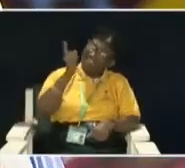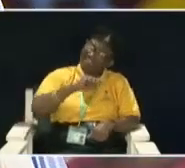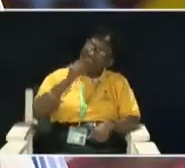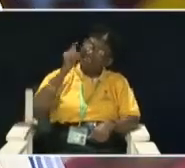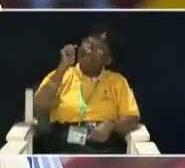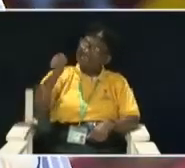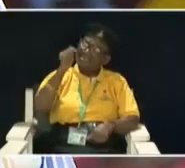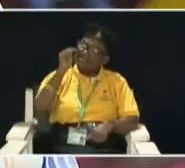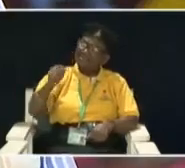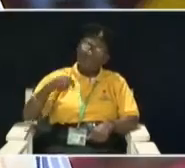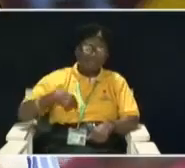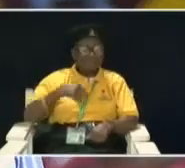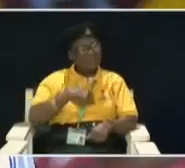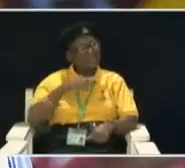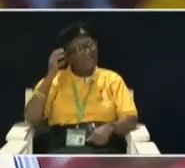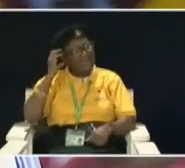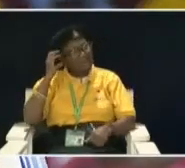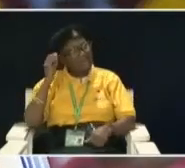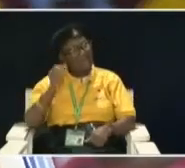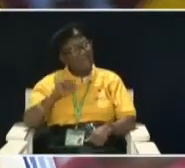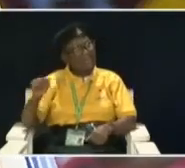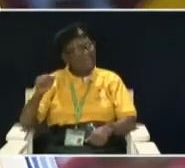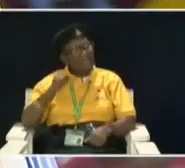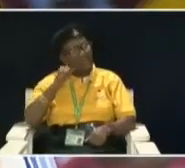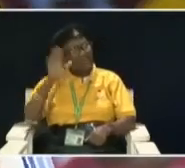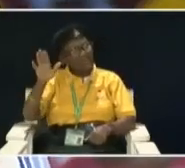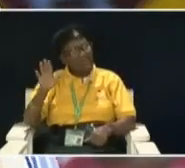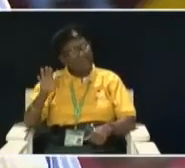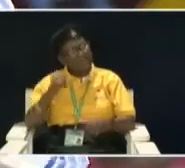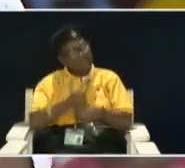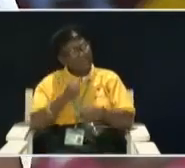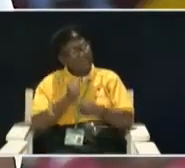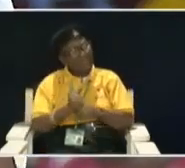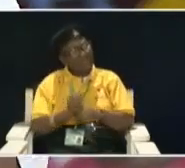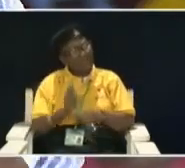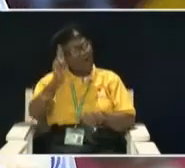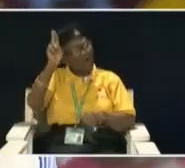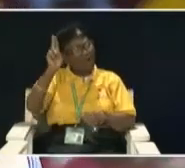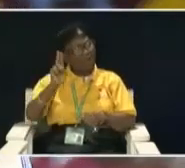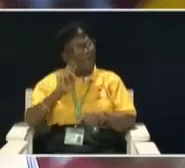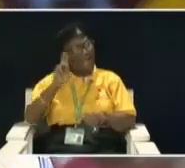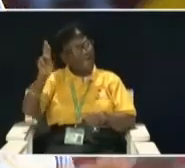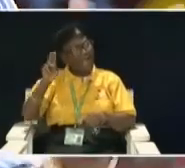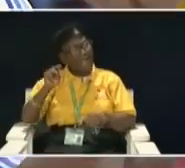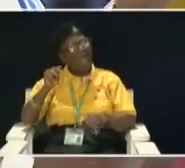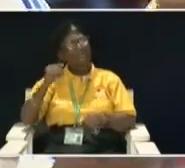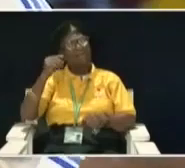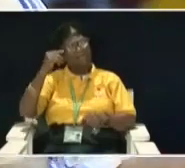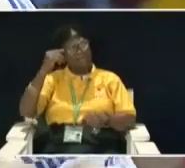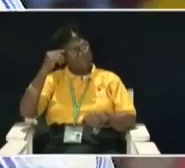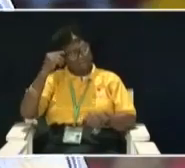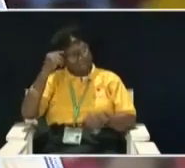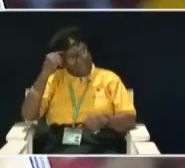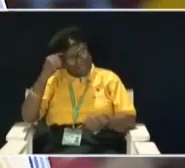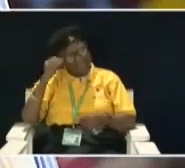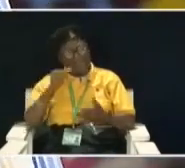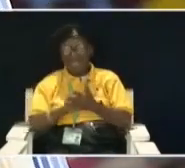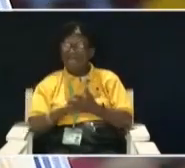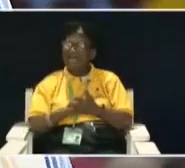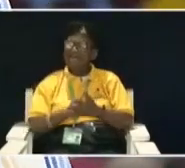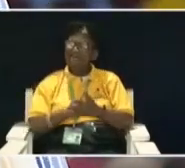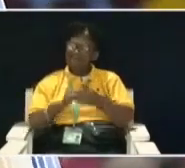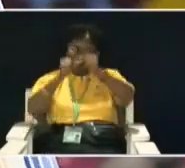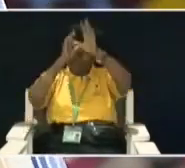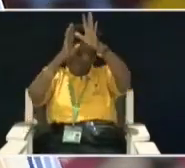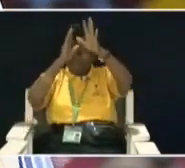mind, God, what I want. Three boys and one girl.